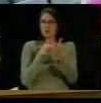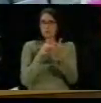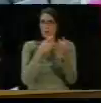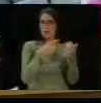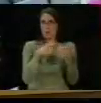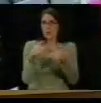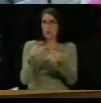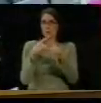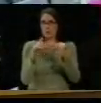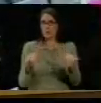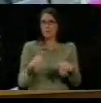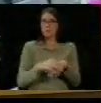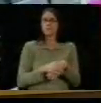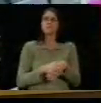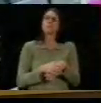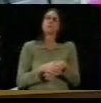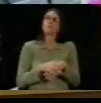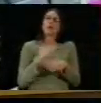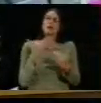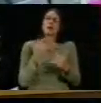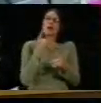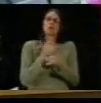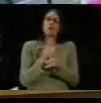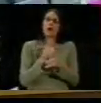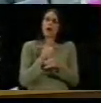Now, right is right.